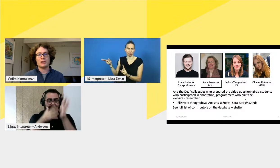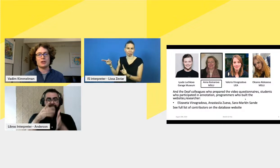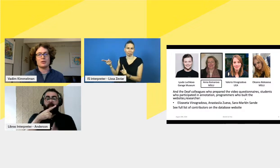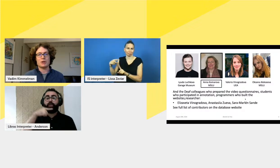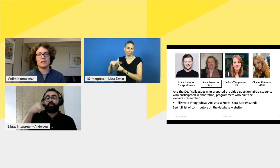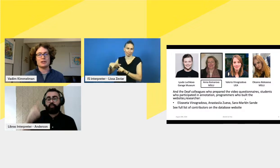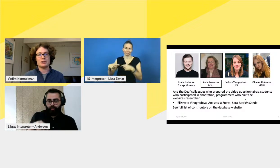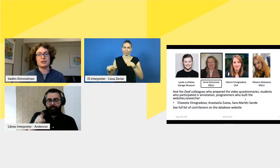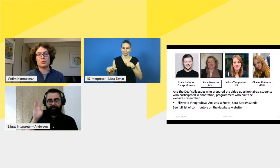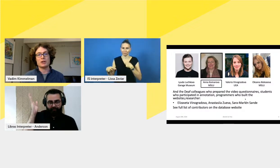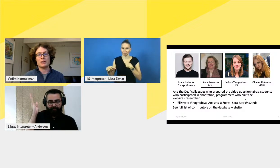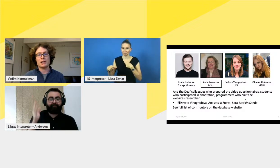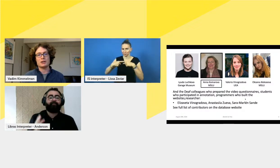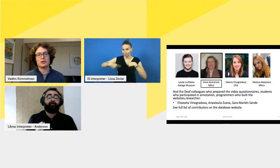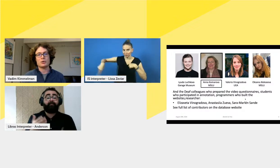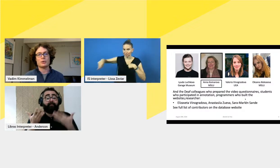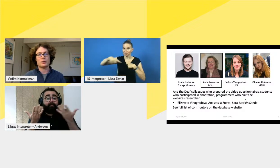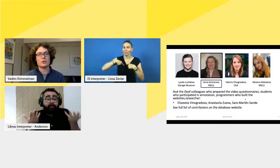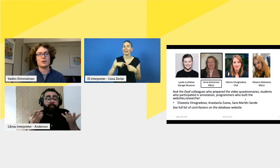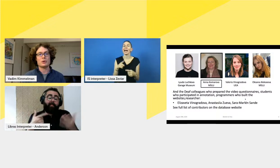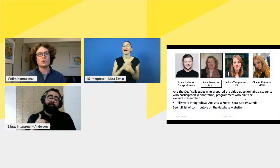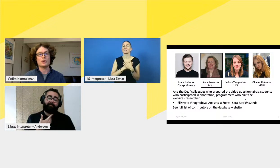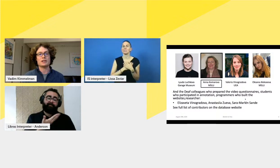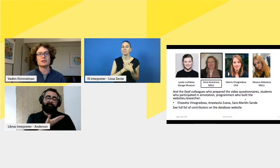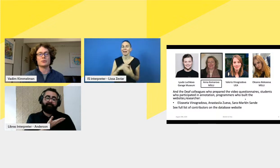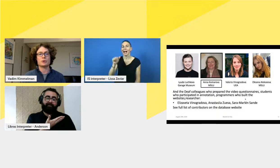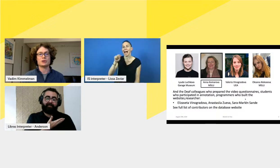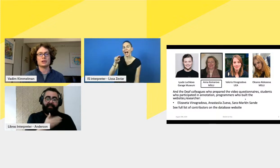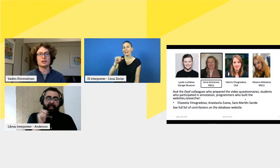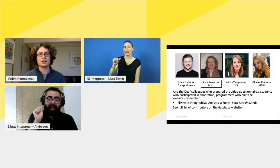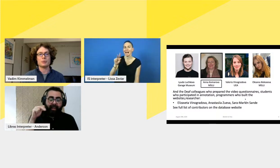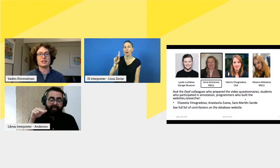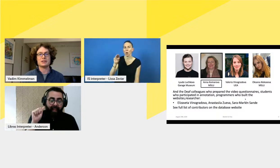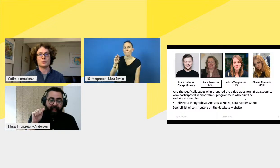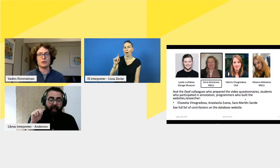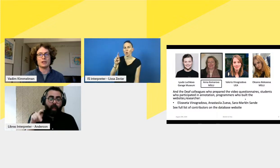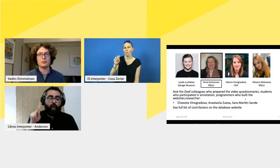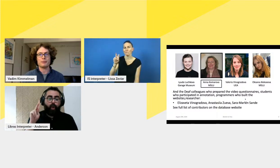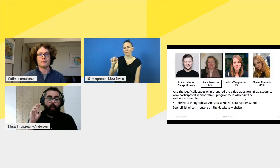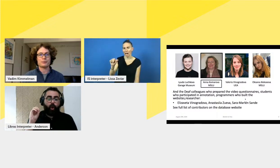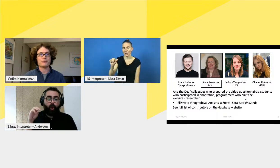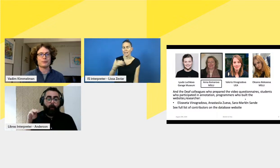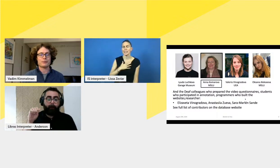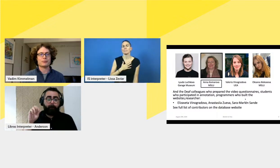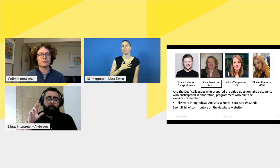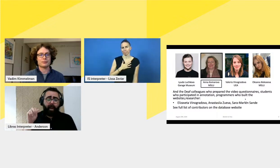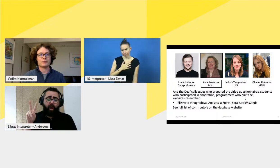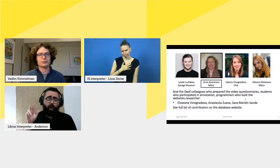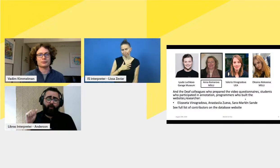including my dear colleague Anna Komarova, who has unfortunately passed away.